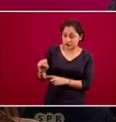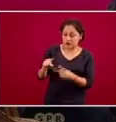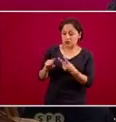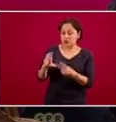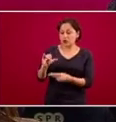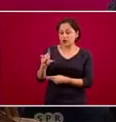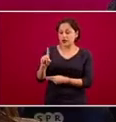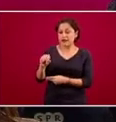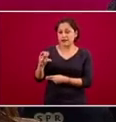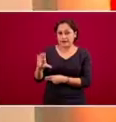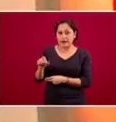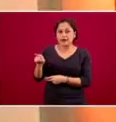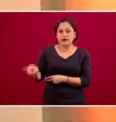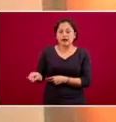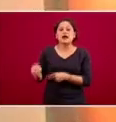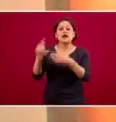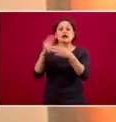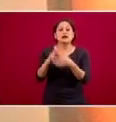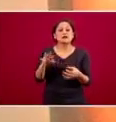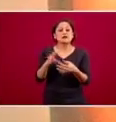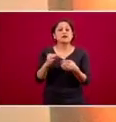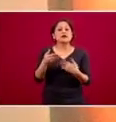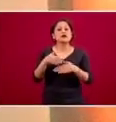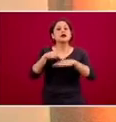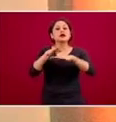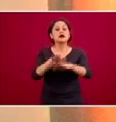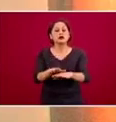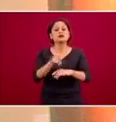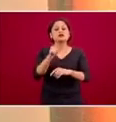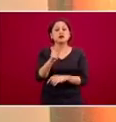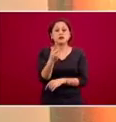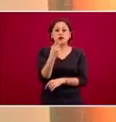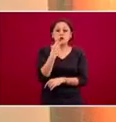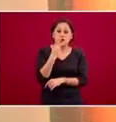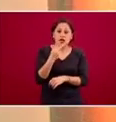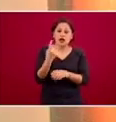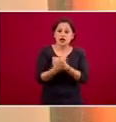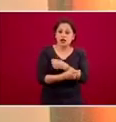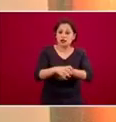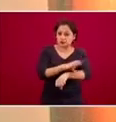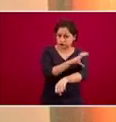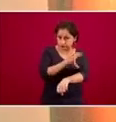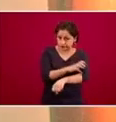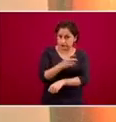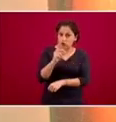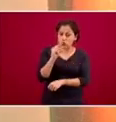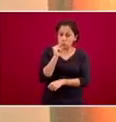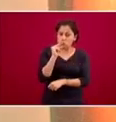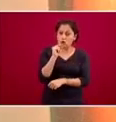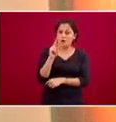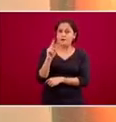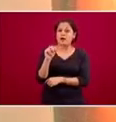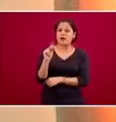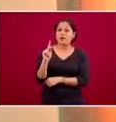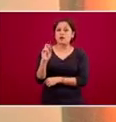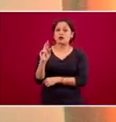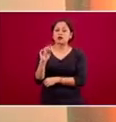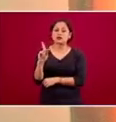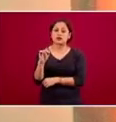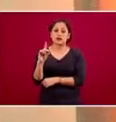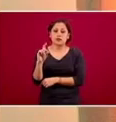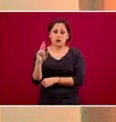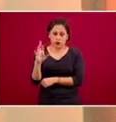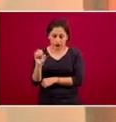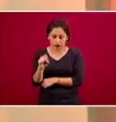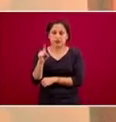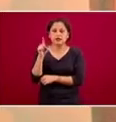and vapors and these people who consume these substances are increasing their risk in the